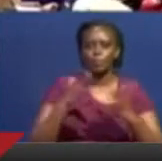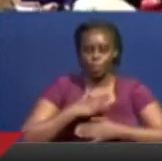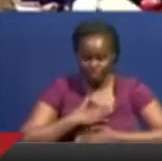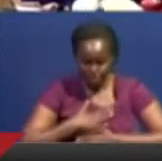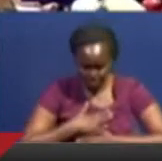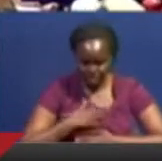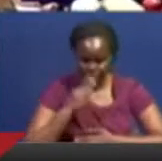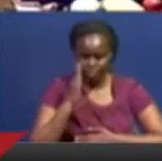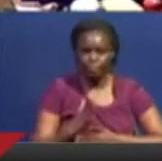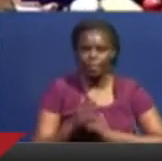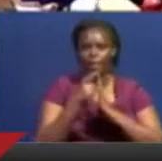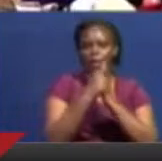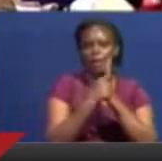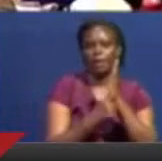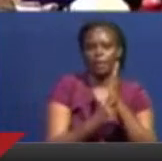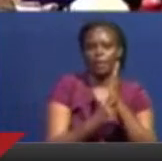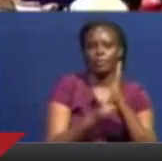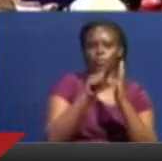Article